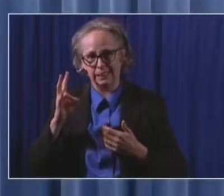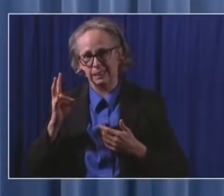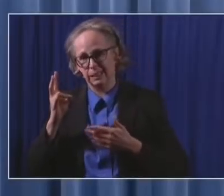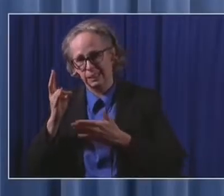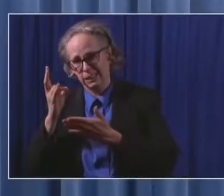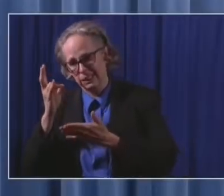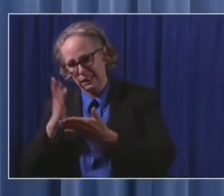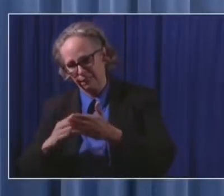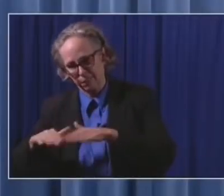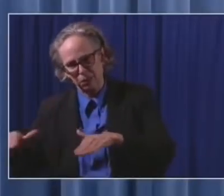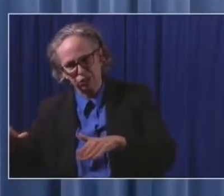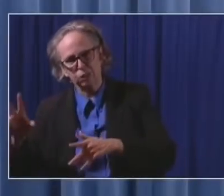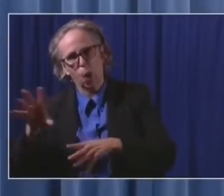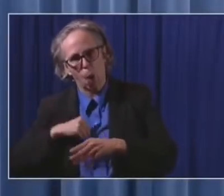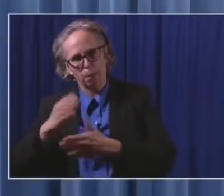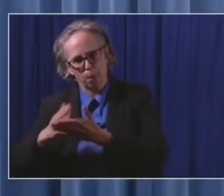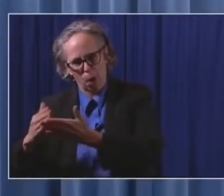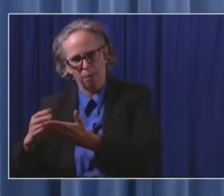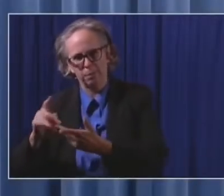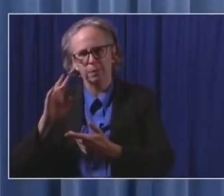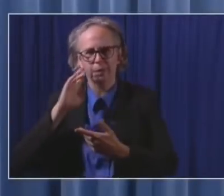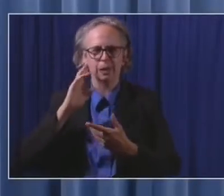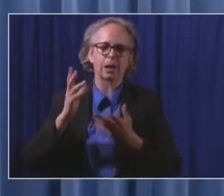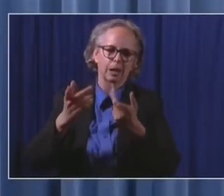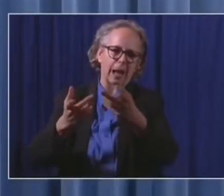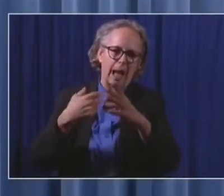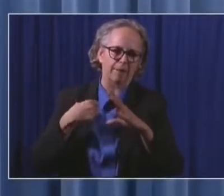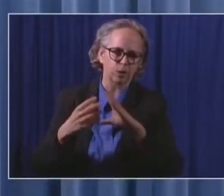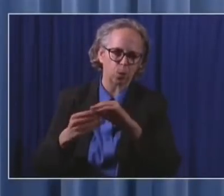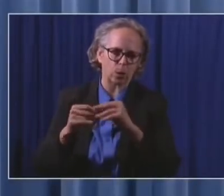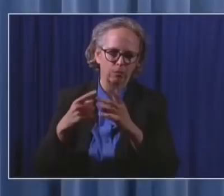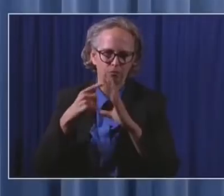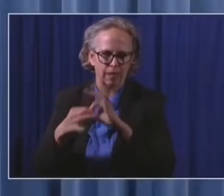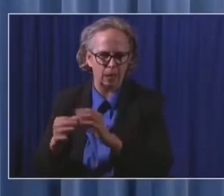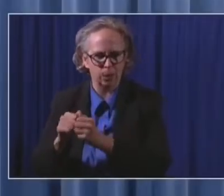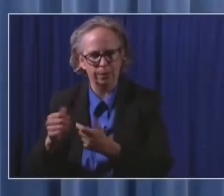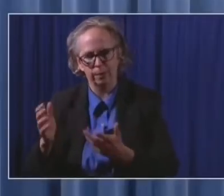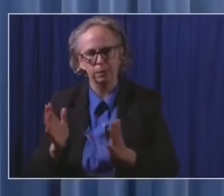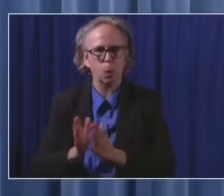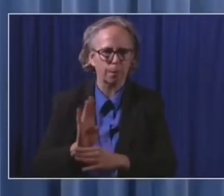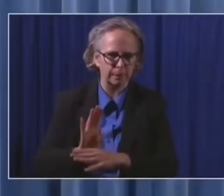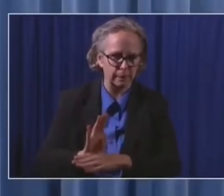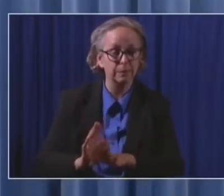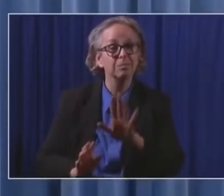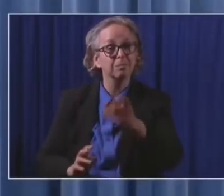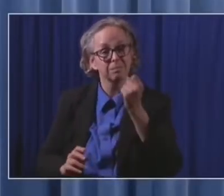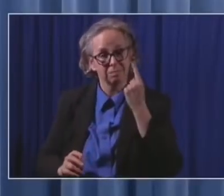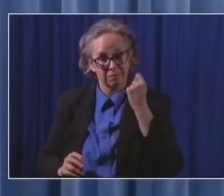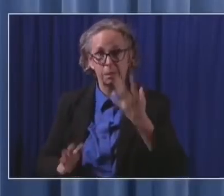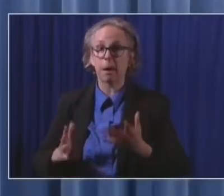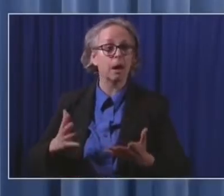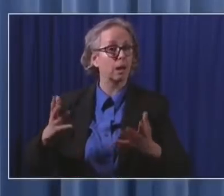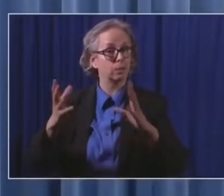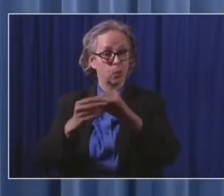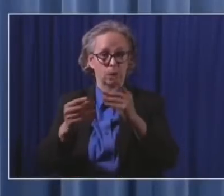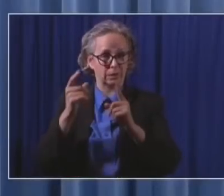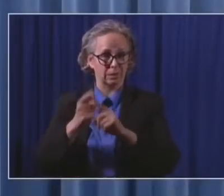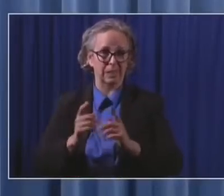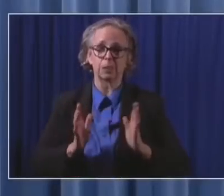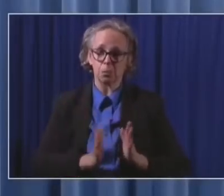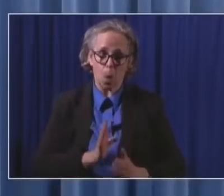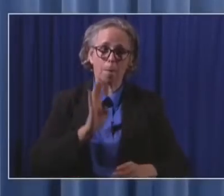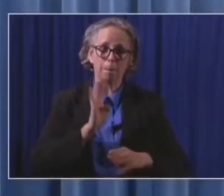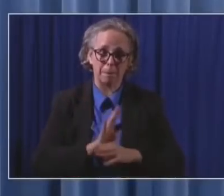the team. Fran and I own part of it, and the other 7 kids own the rest of it. So that's what the